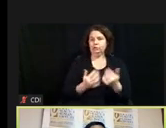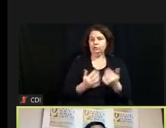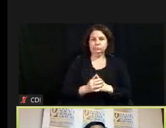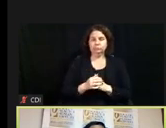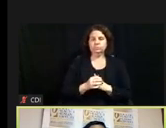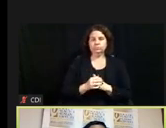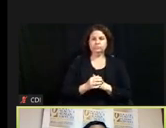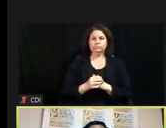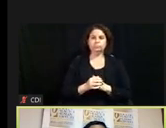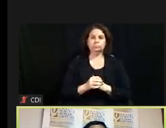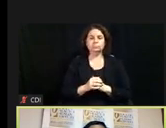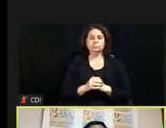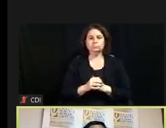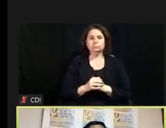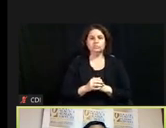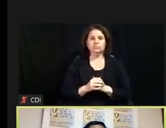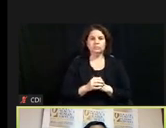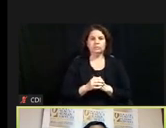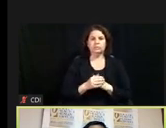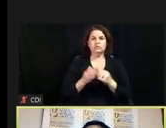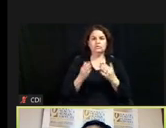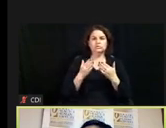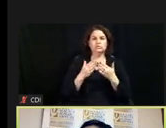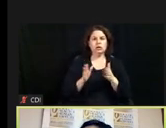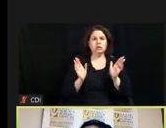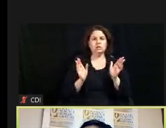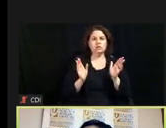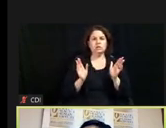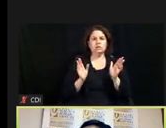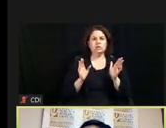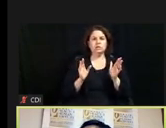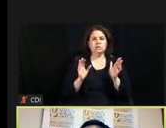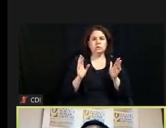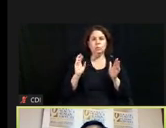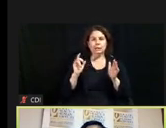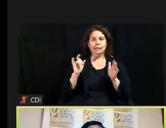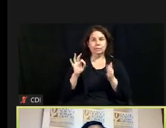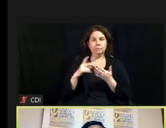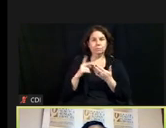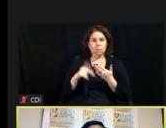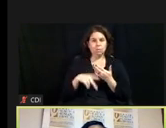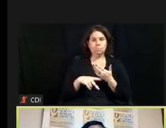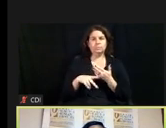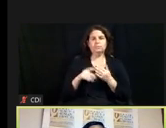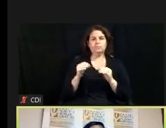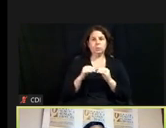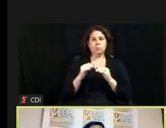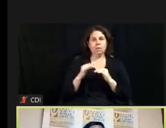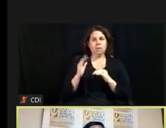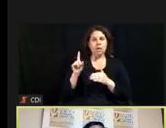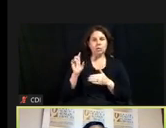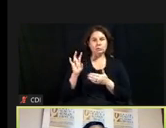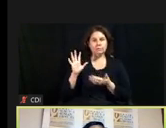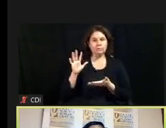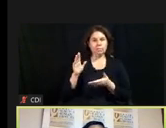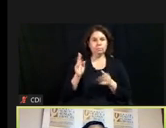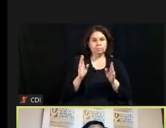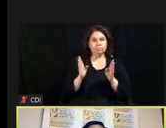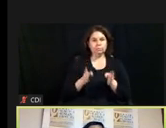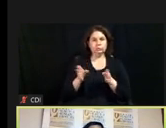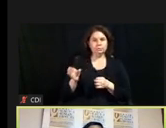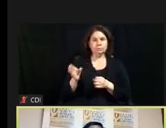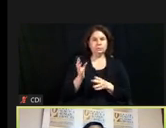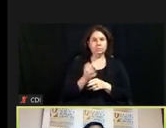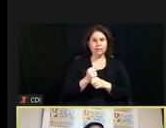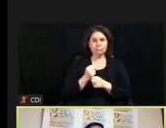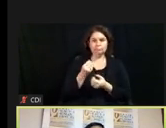approved over 175 persons to receive financial assistance during the pandemic, and our CalWorks